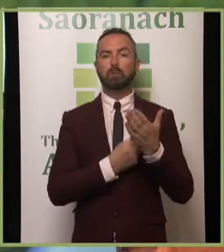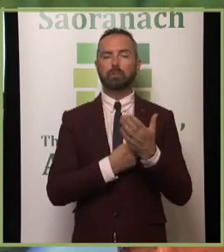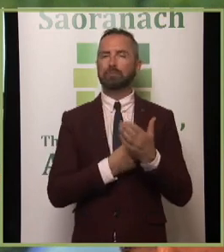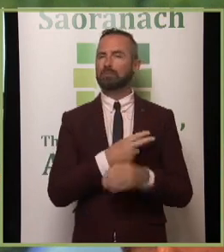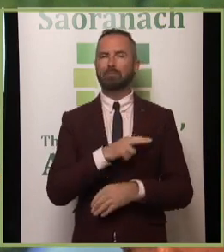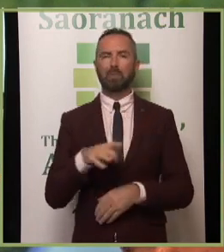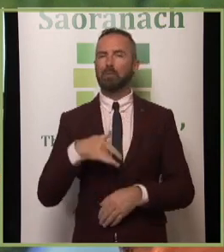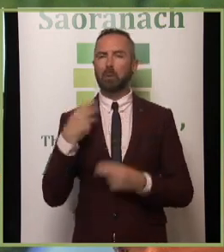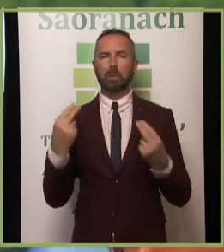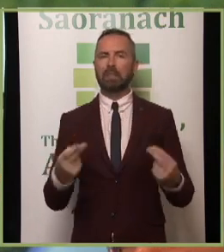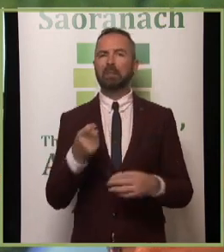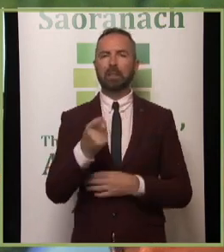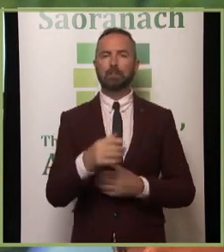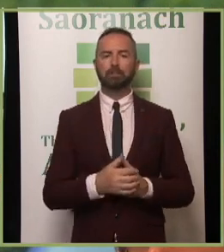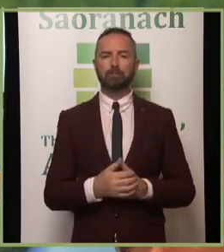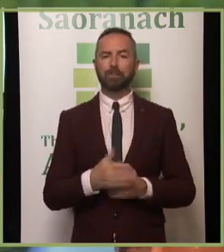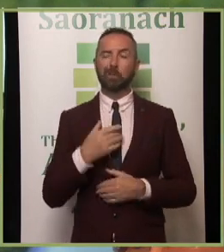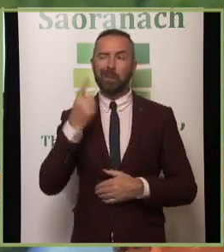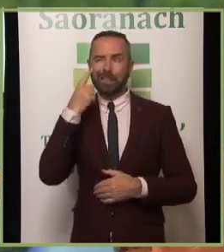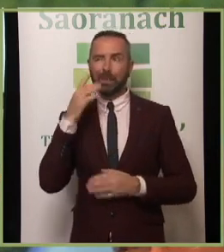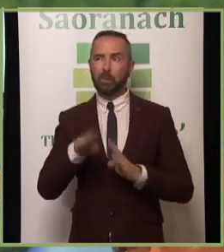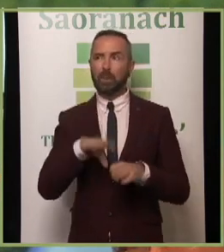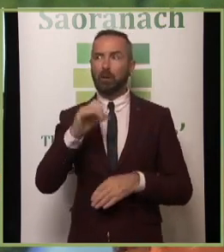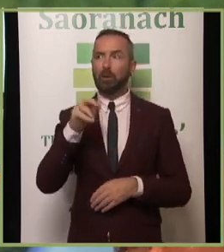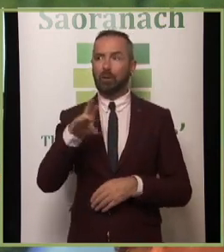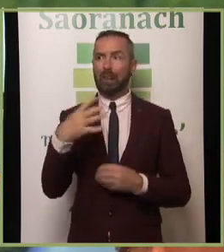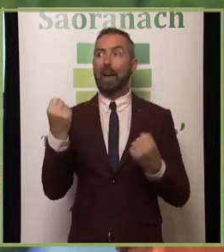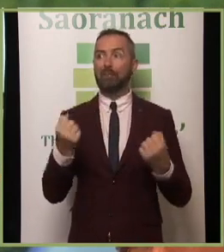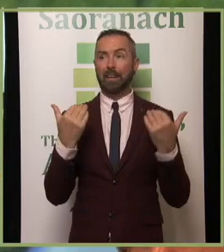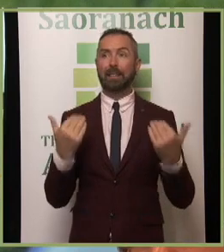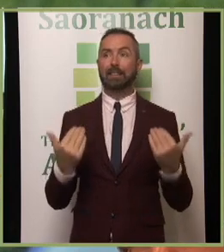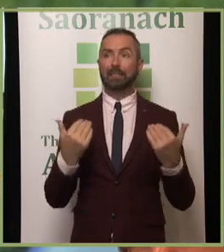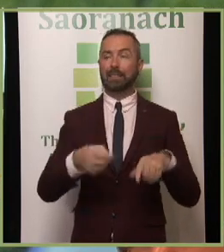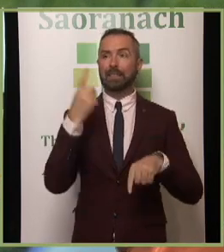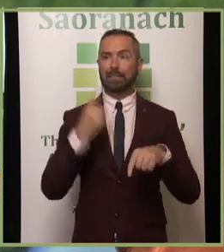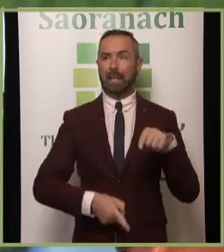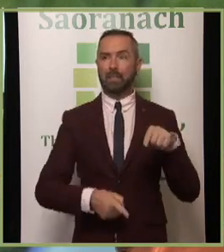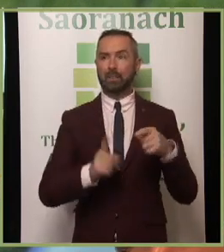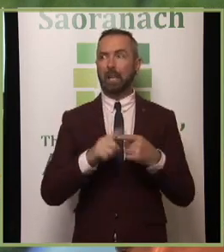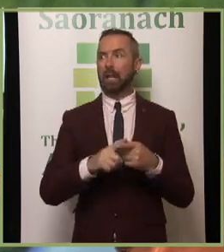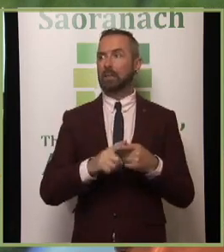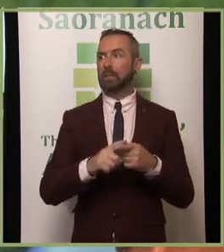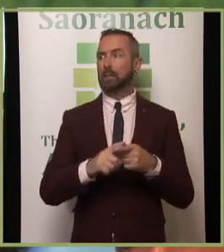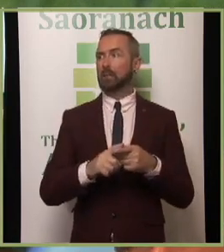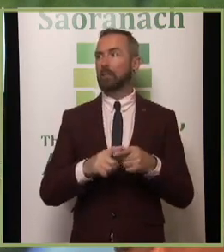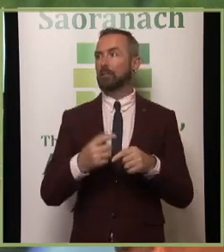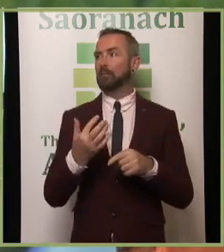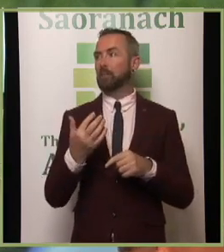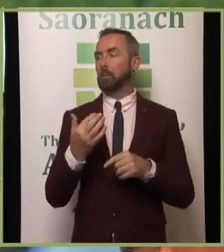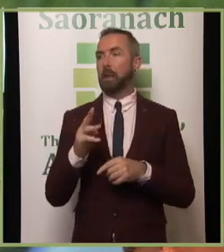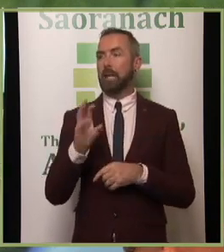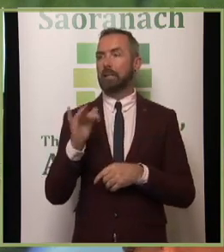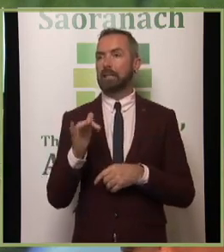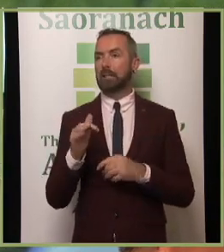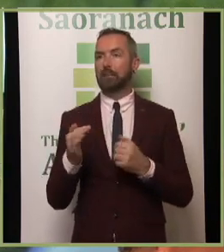as a recommendation. I was just checking with Conor. There are existing sanctions and penalties under the Wildlife Act for people who break